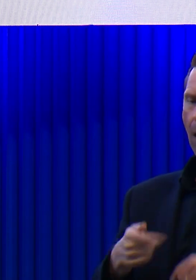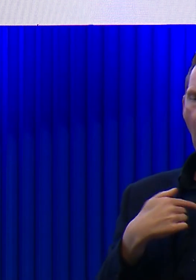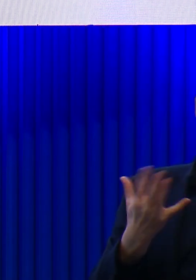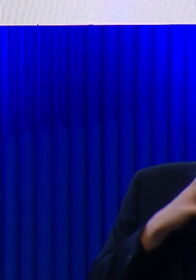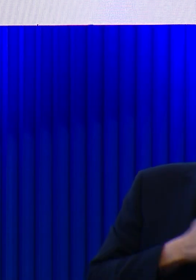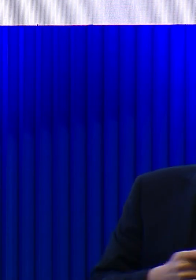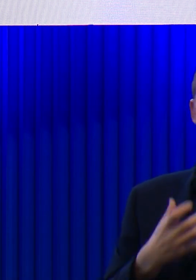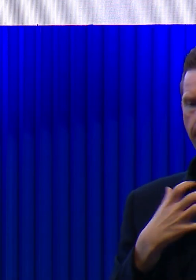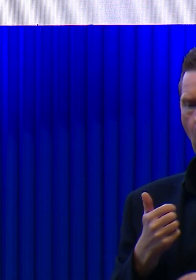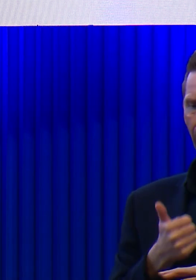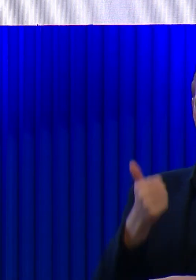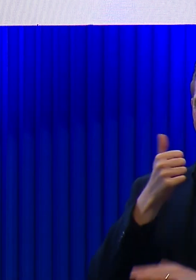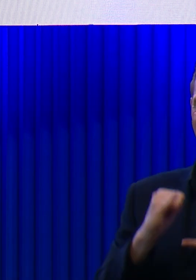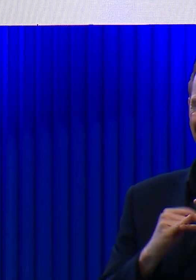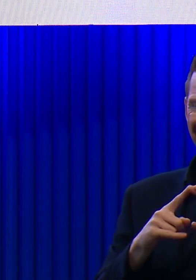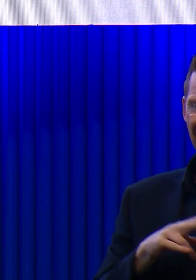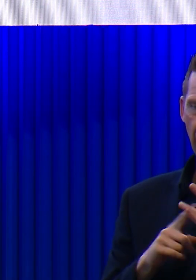senior.